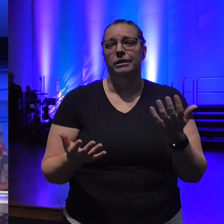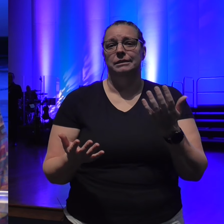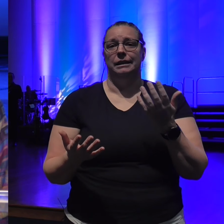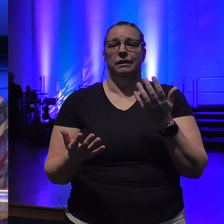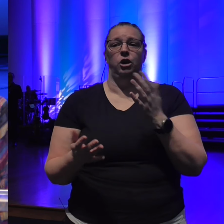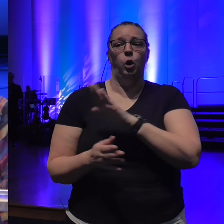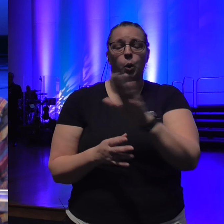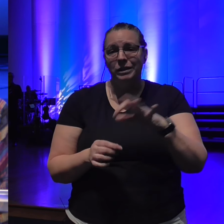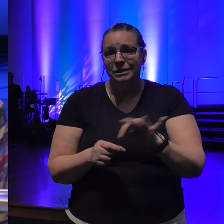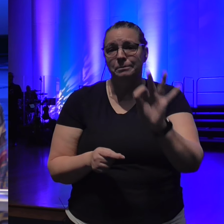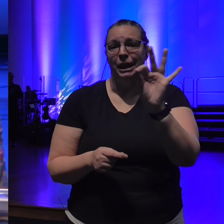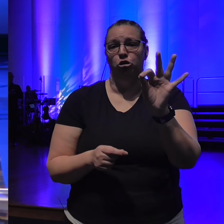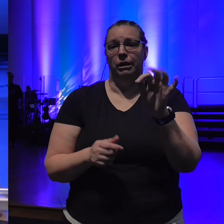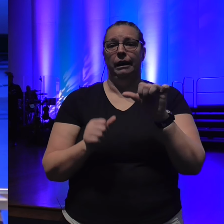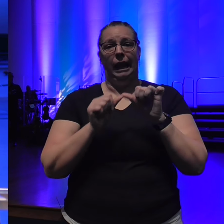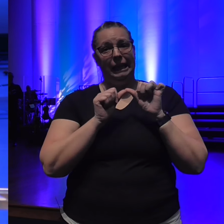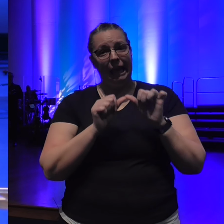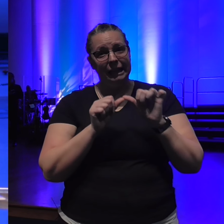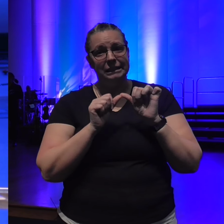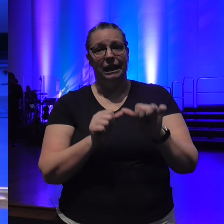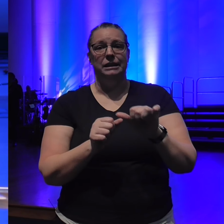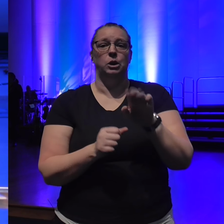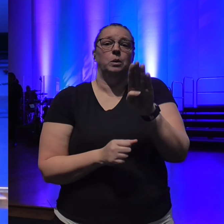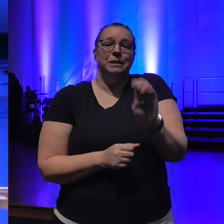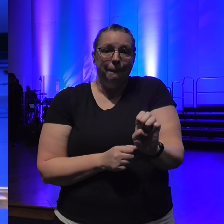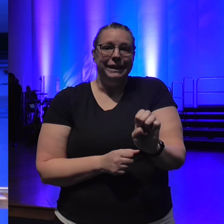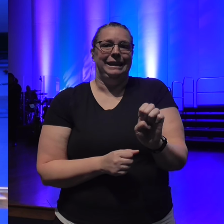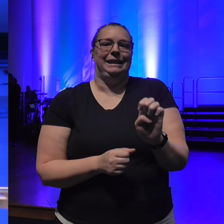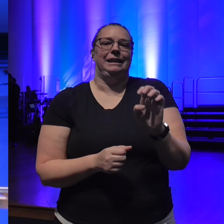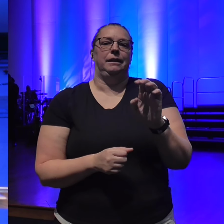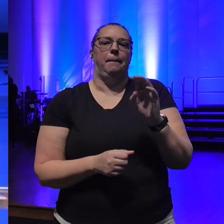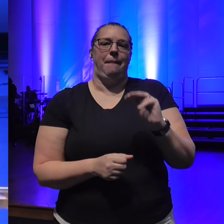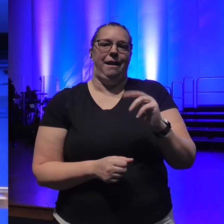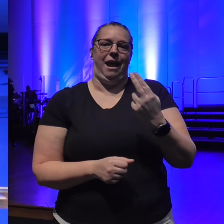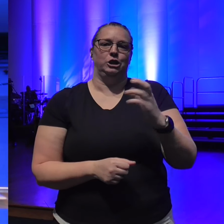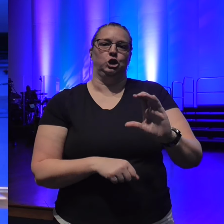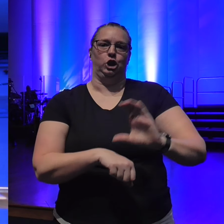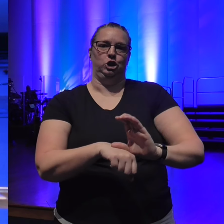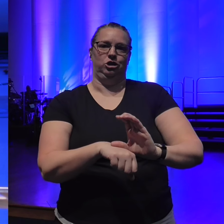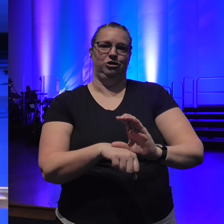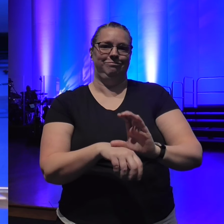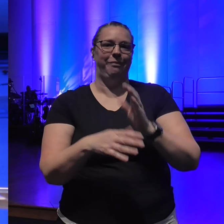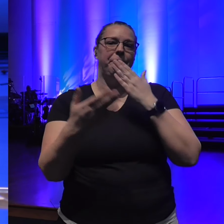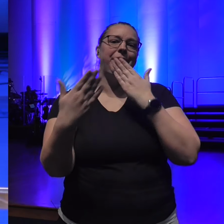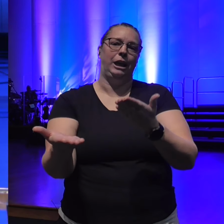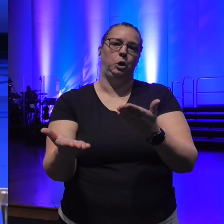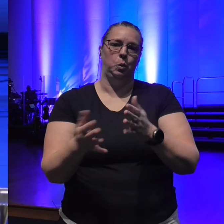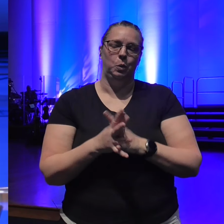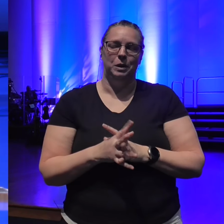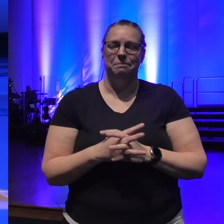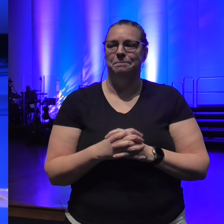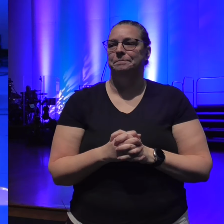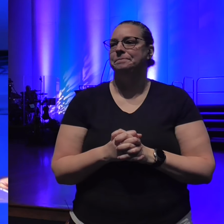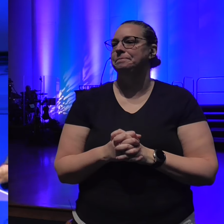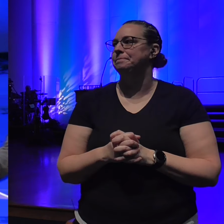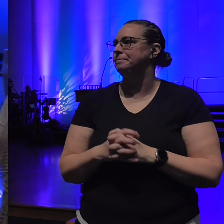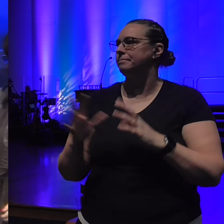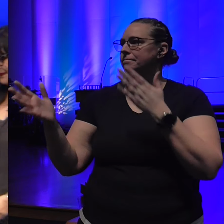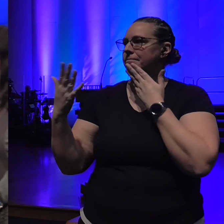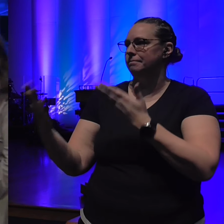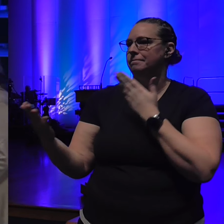you for your spirit. And continue to be Mile High Church. Thank you. Thank you, Patty.